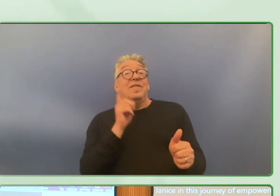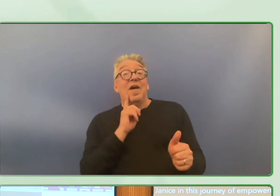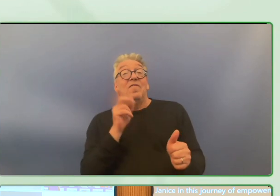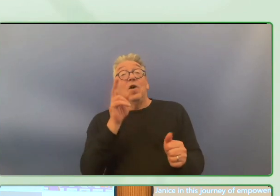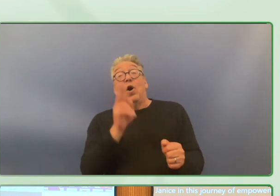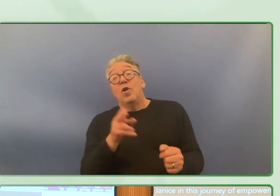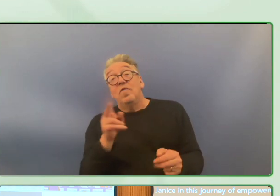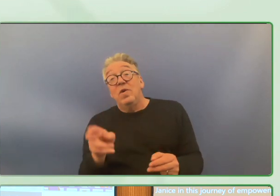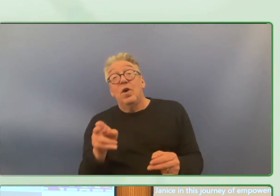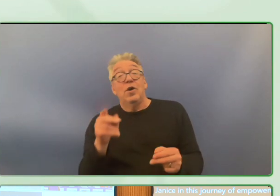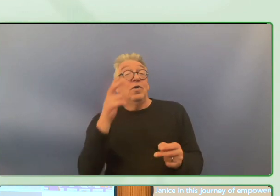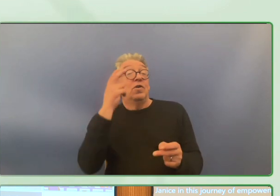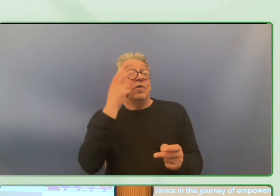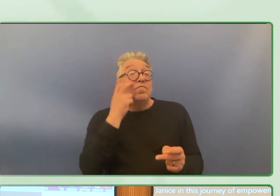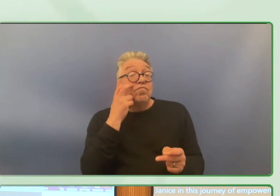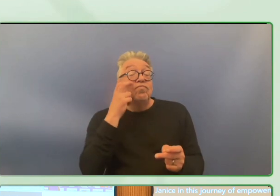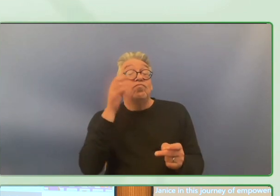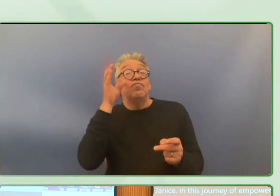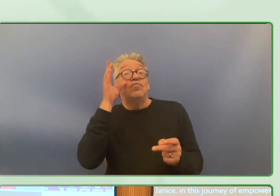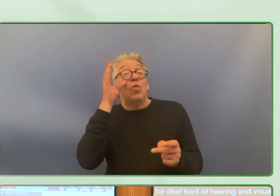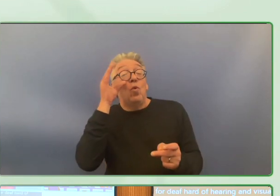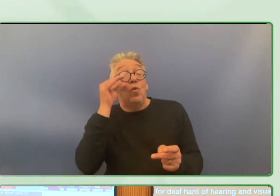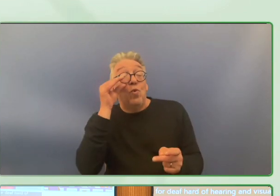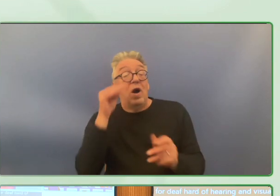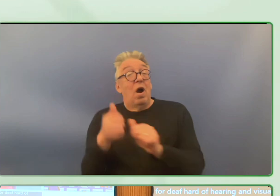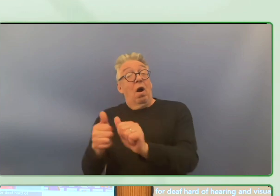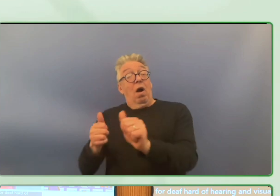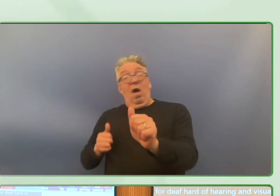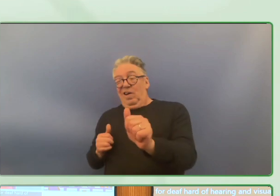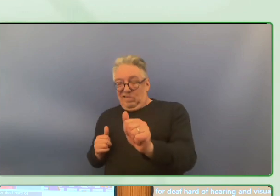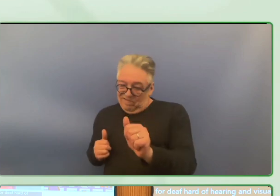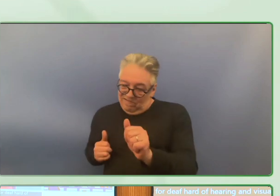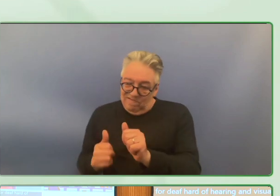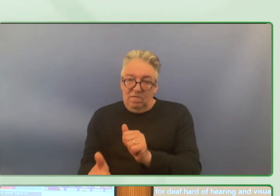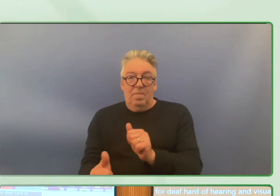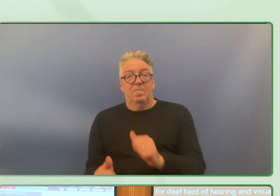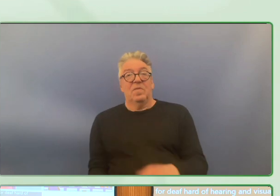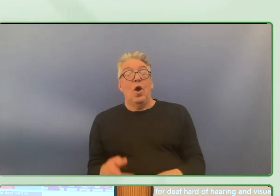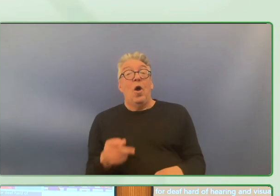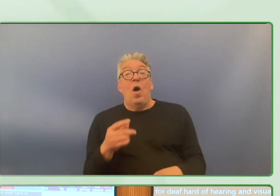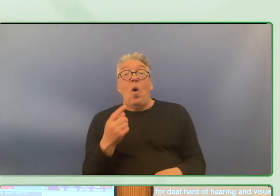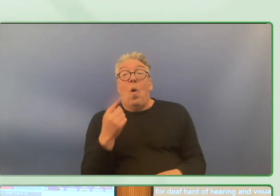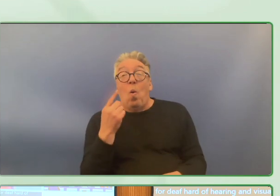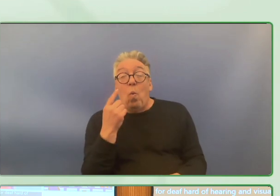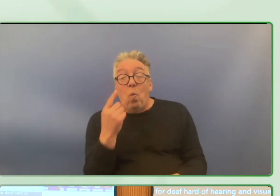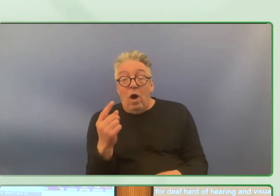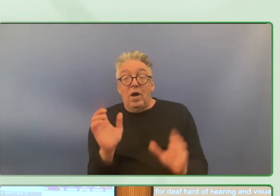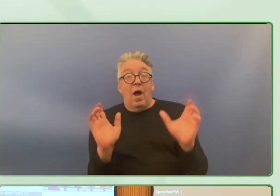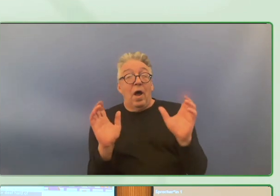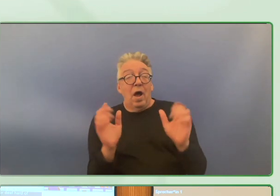impaired learners. Let us transform lives, one learner, one family, and one classroom at a